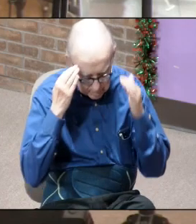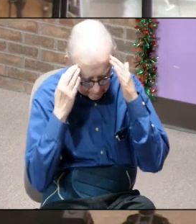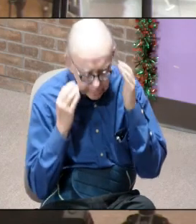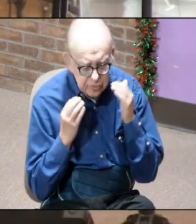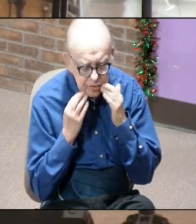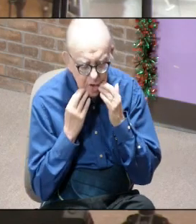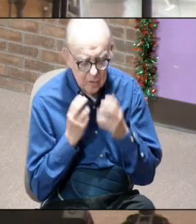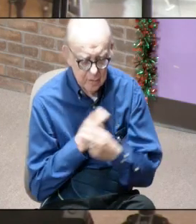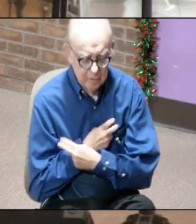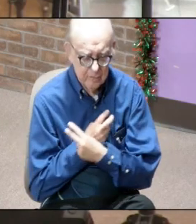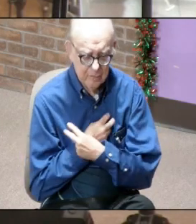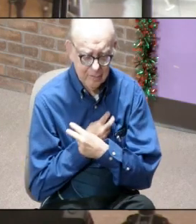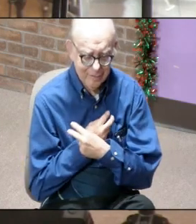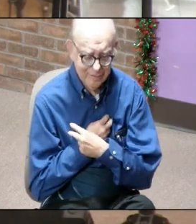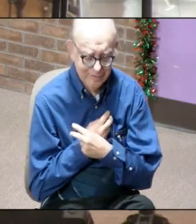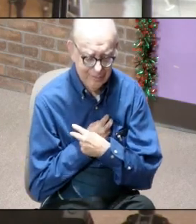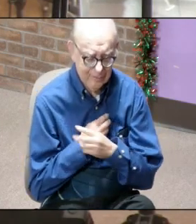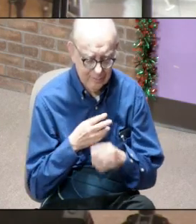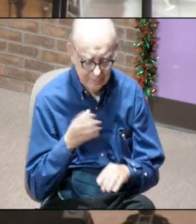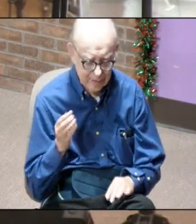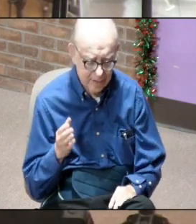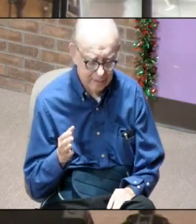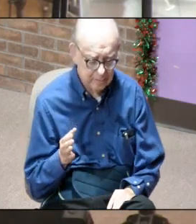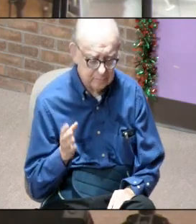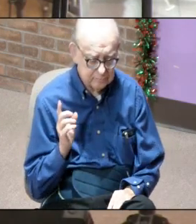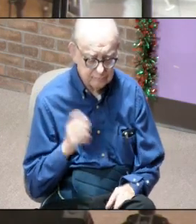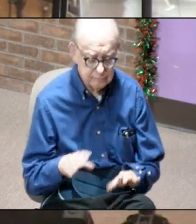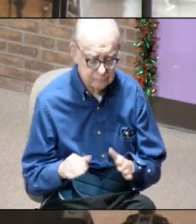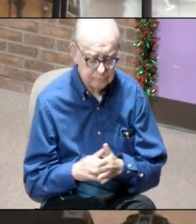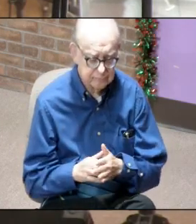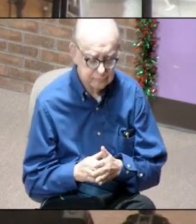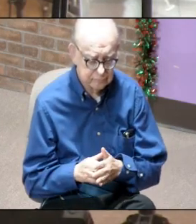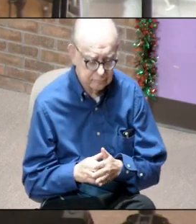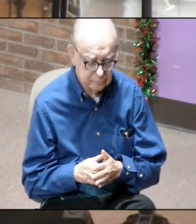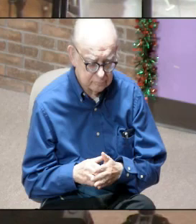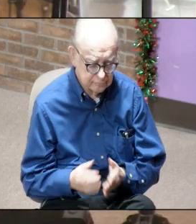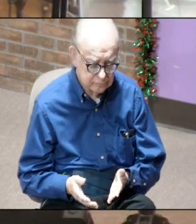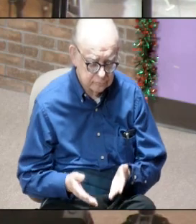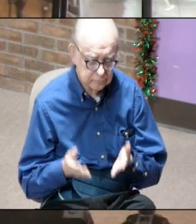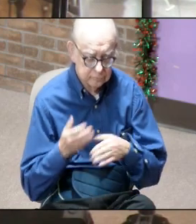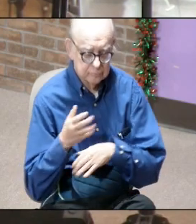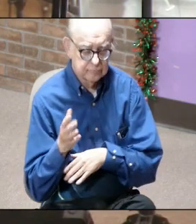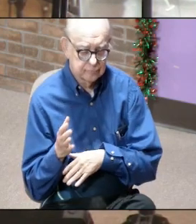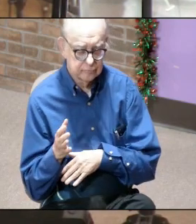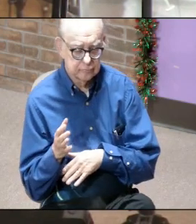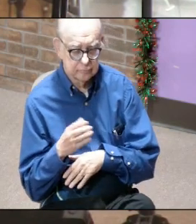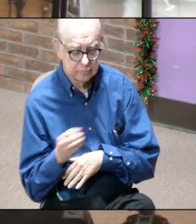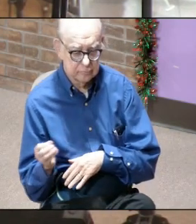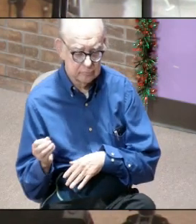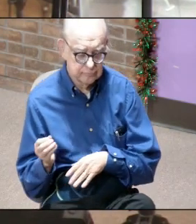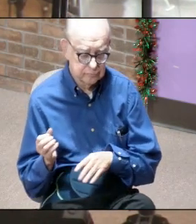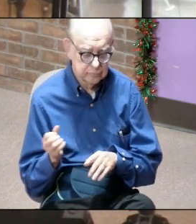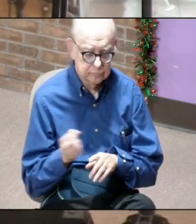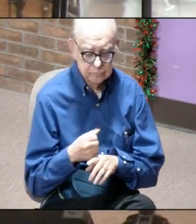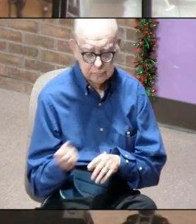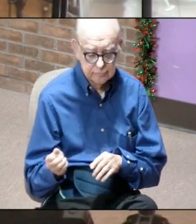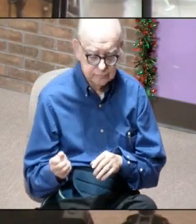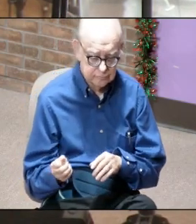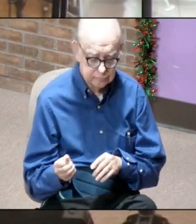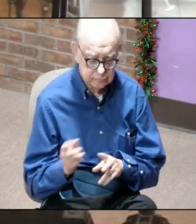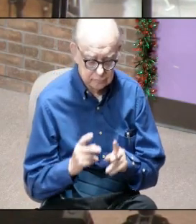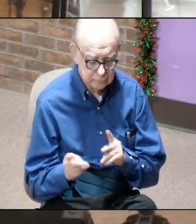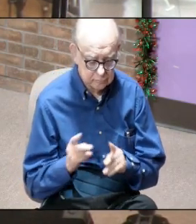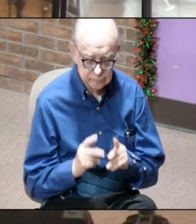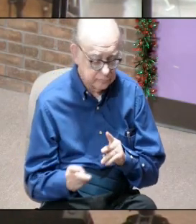and whatever, was their flag. And so what they would do then is they would raise their flag and catch the other